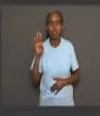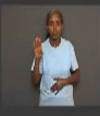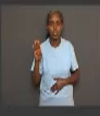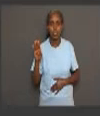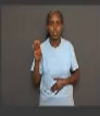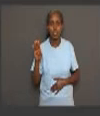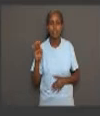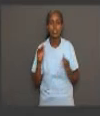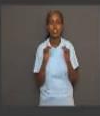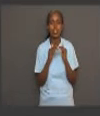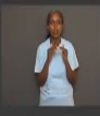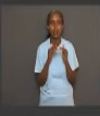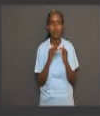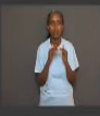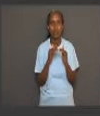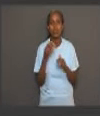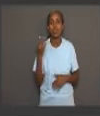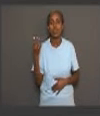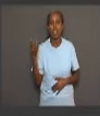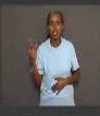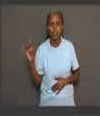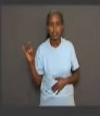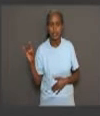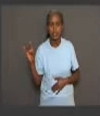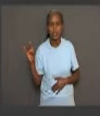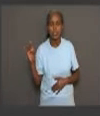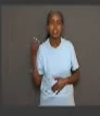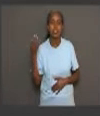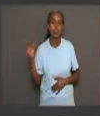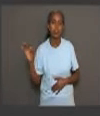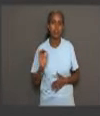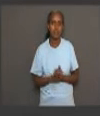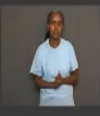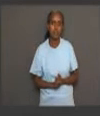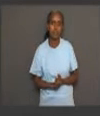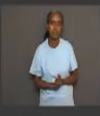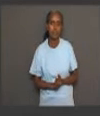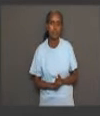B is 18, 19.